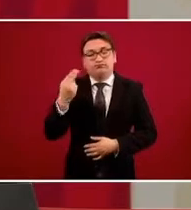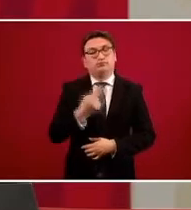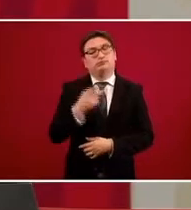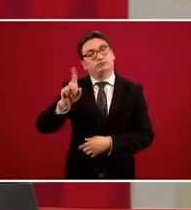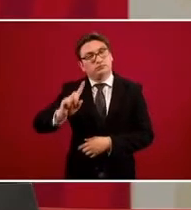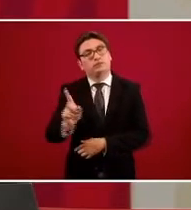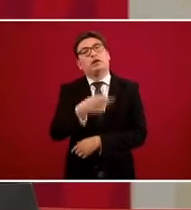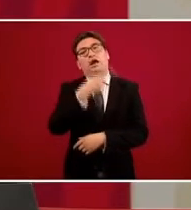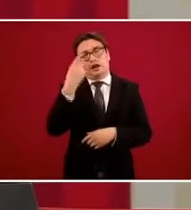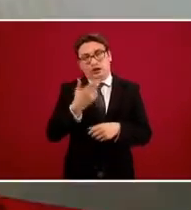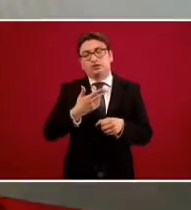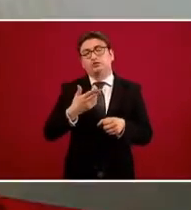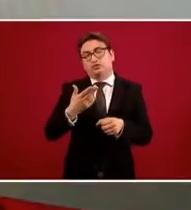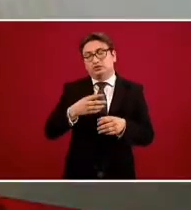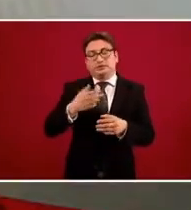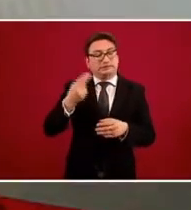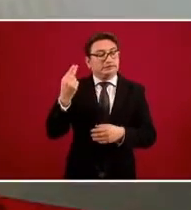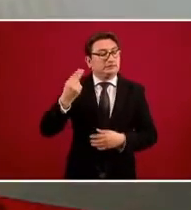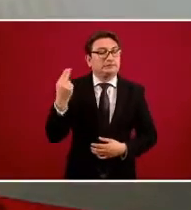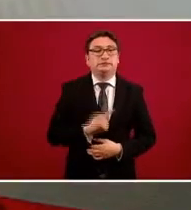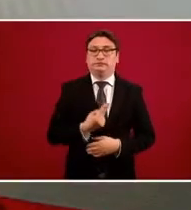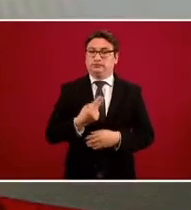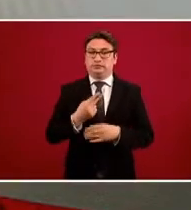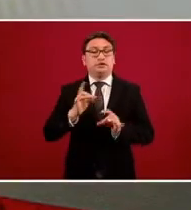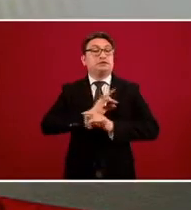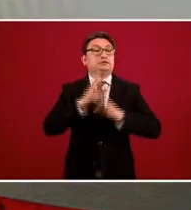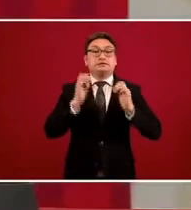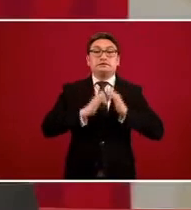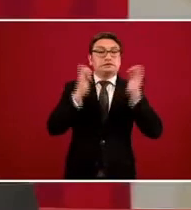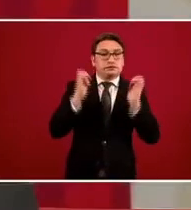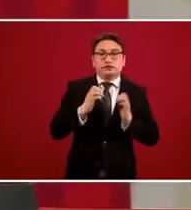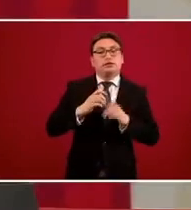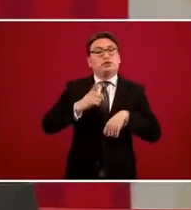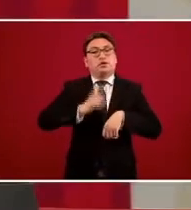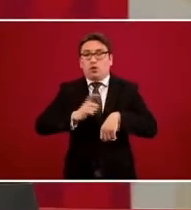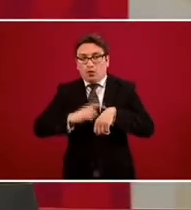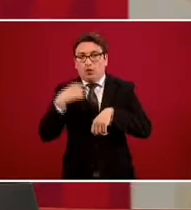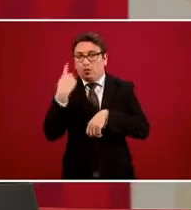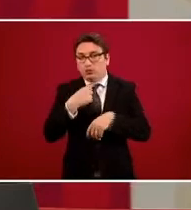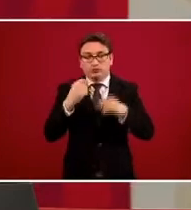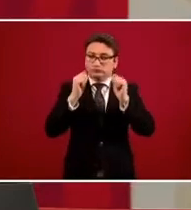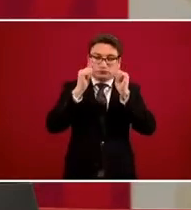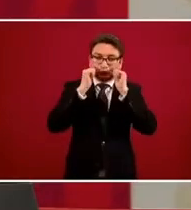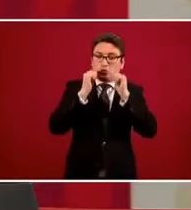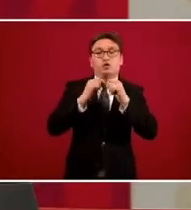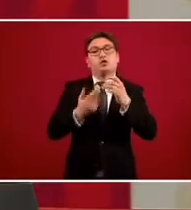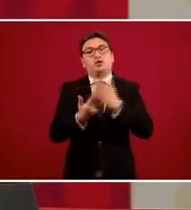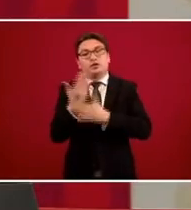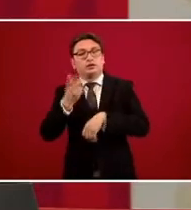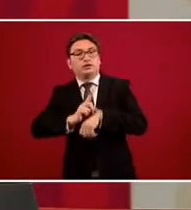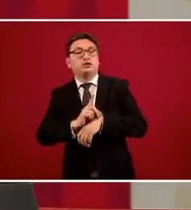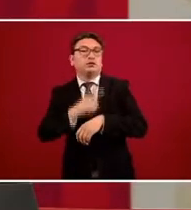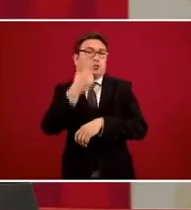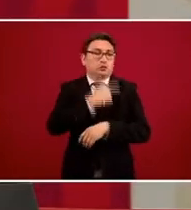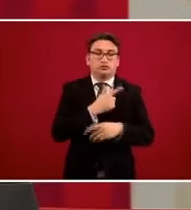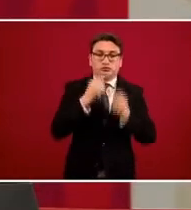breath, if you have respiratory insufficiency, this is reason enough to consider it an